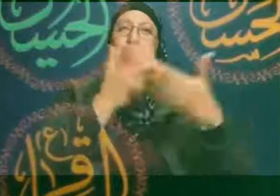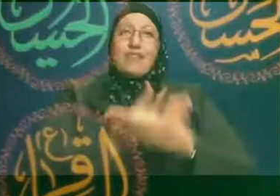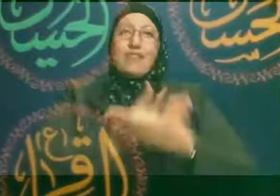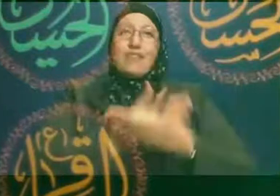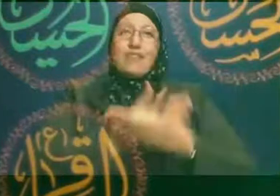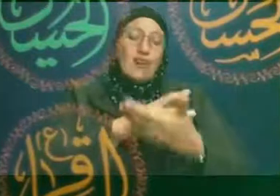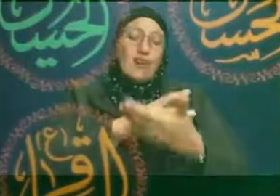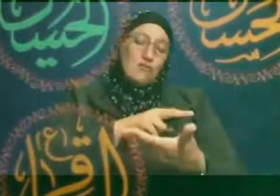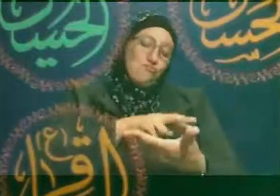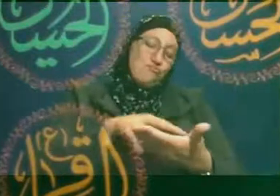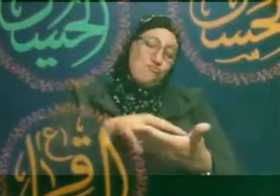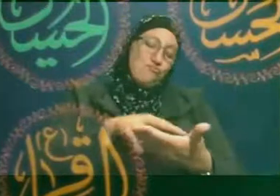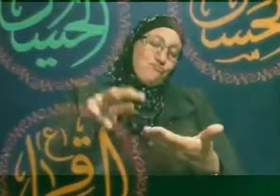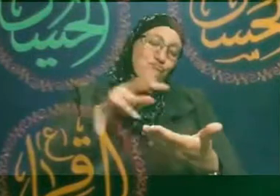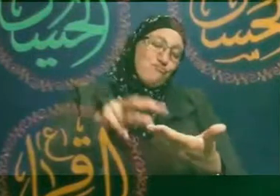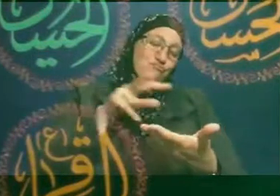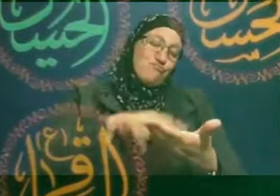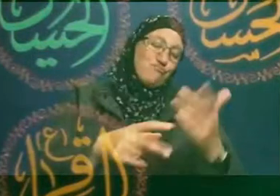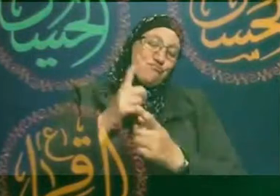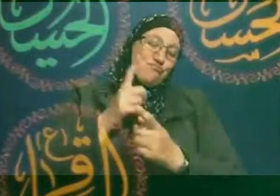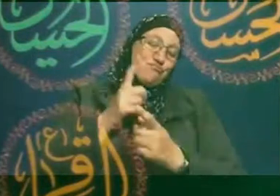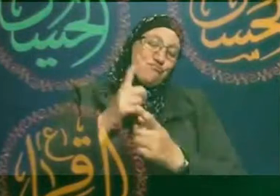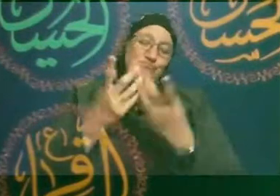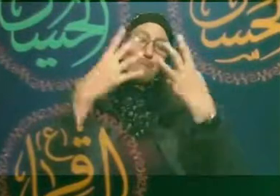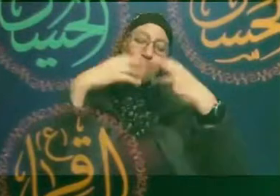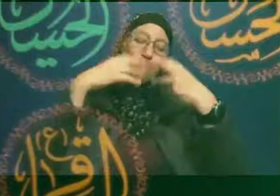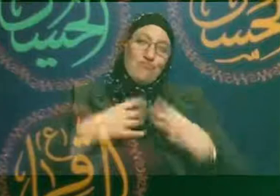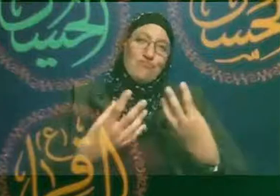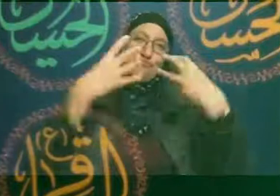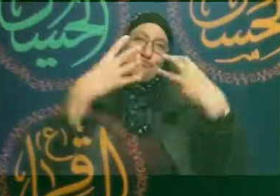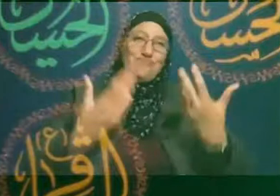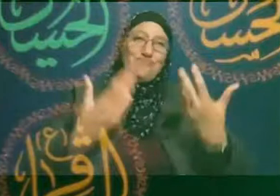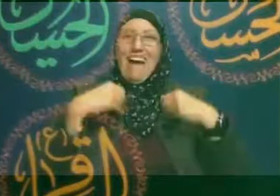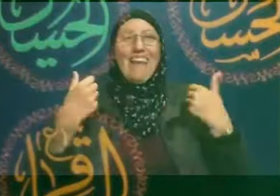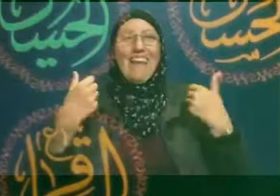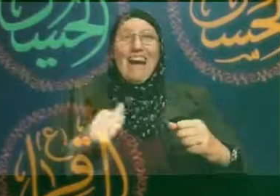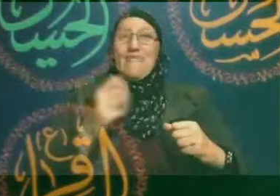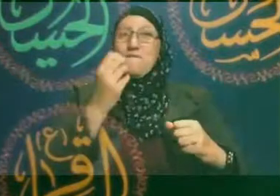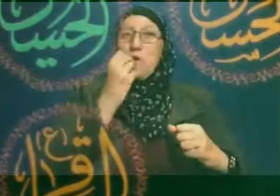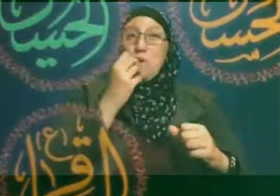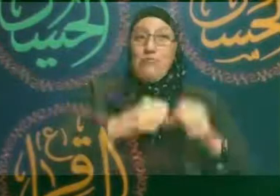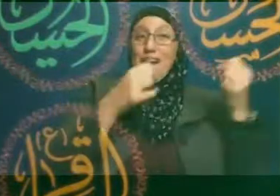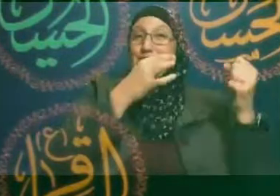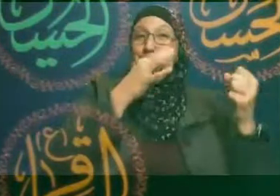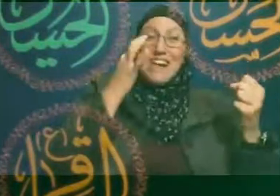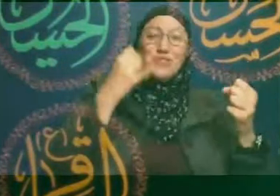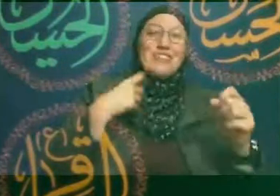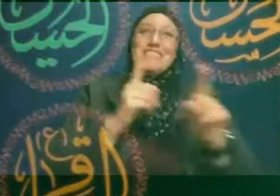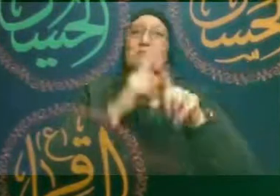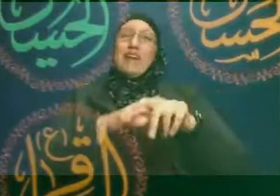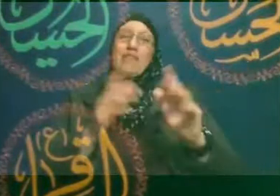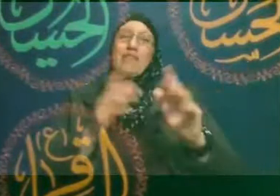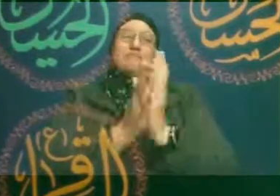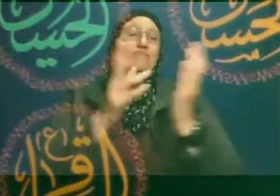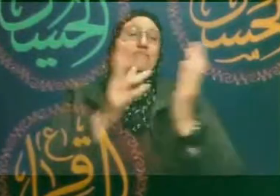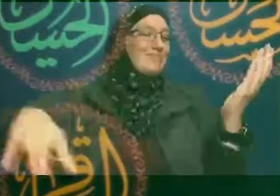diet, spiritual nightly diet, as I refer to it, and then you relate to the dua, you will feel different. Let